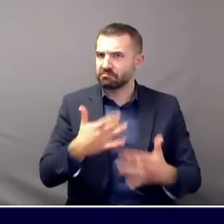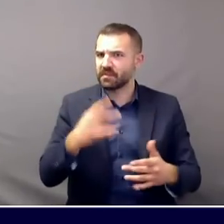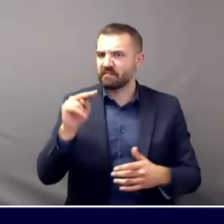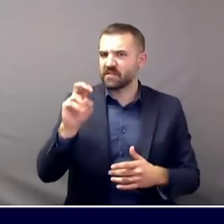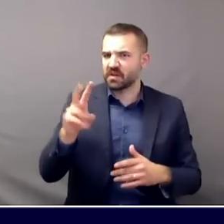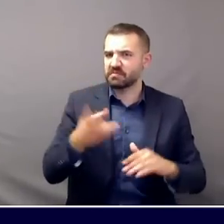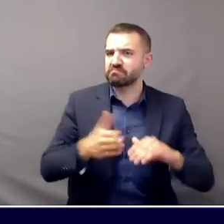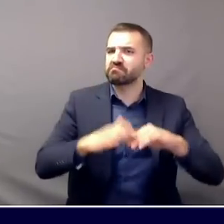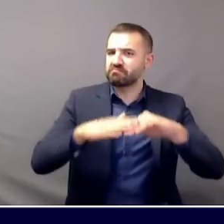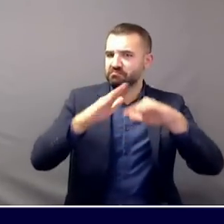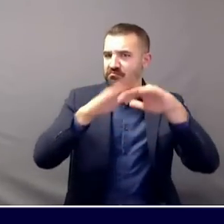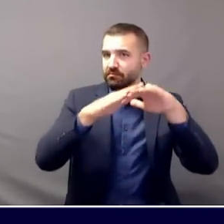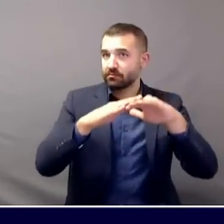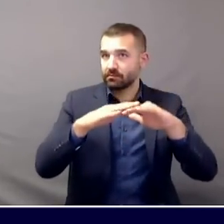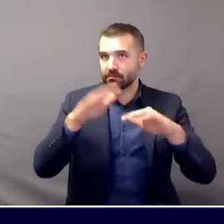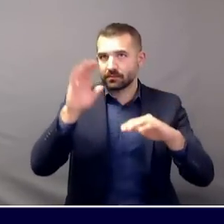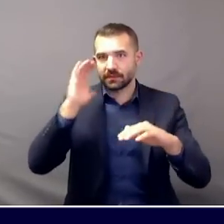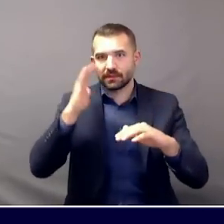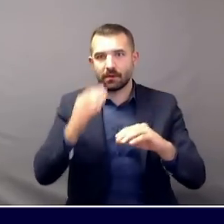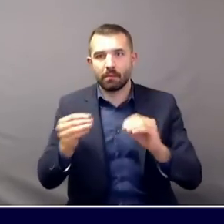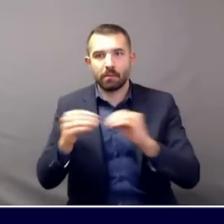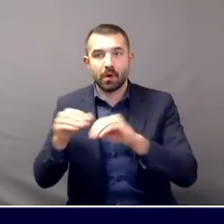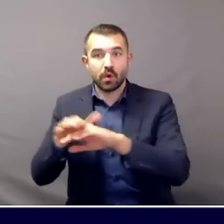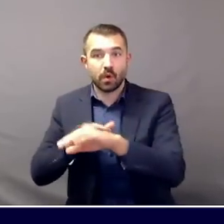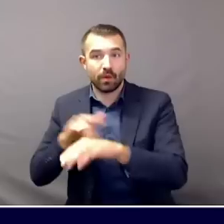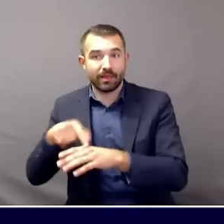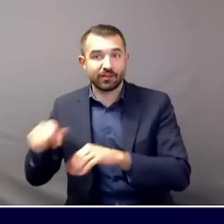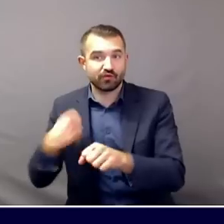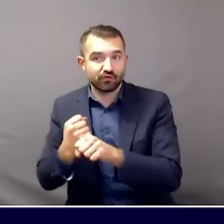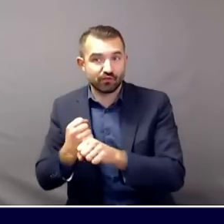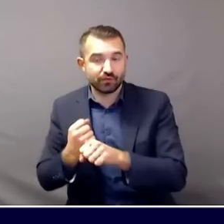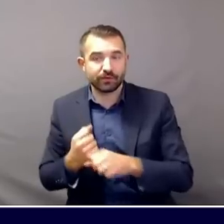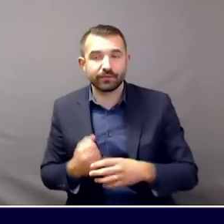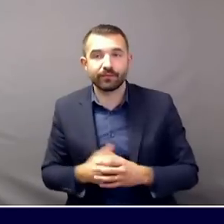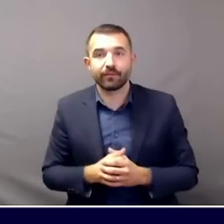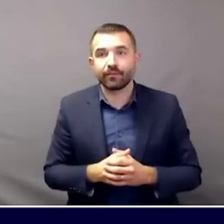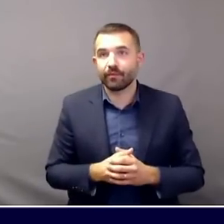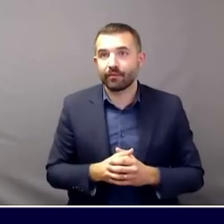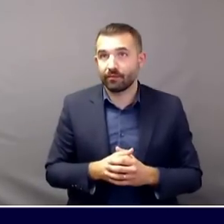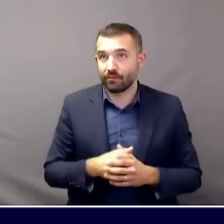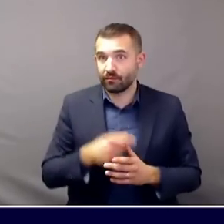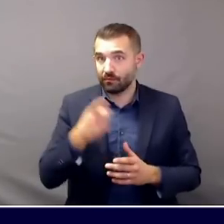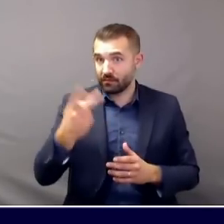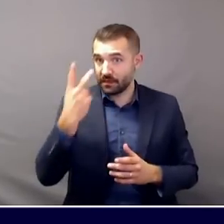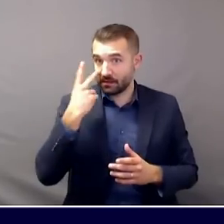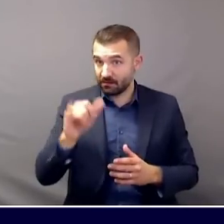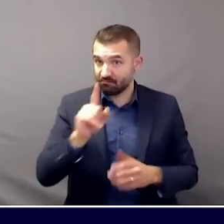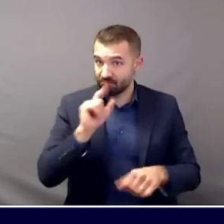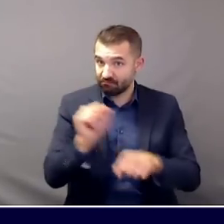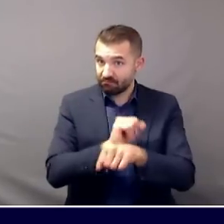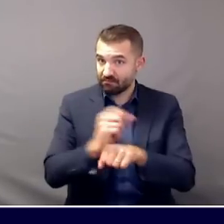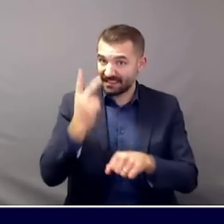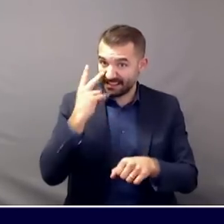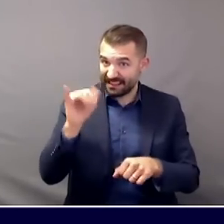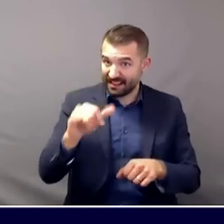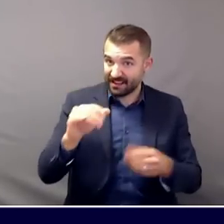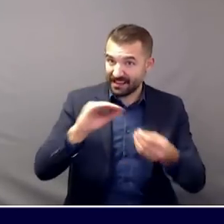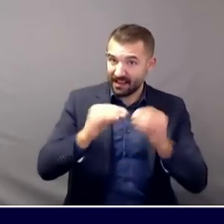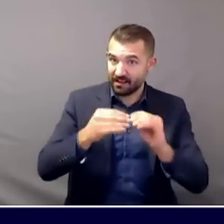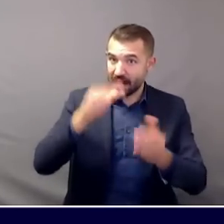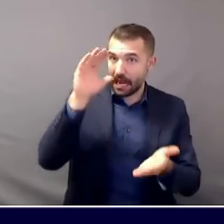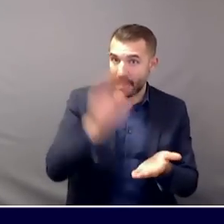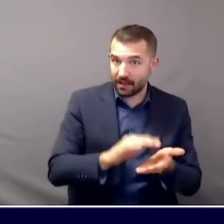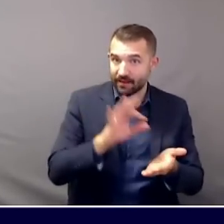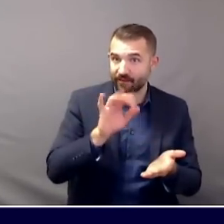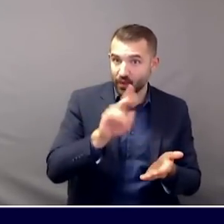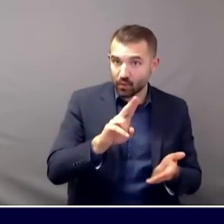have the possibility for a sort of slower than typical flu season because of masks and social distancing and